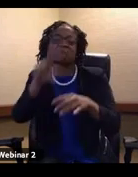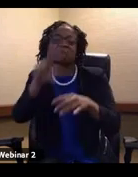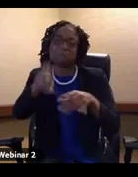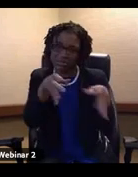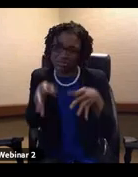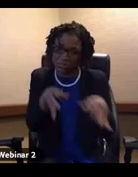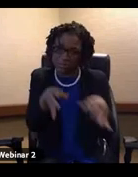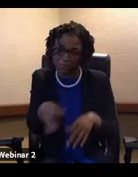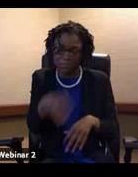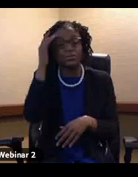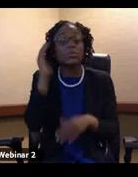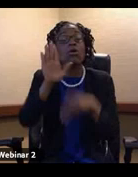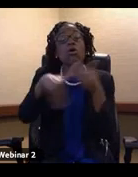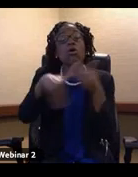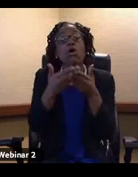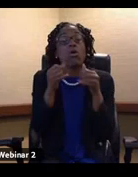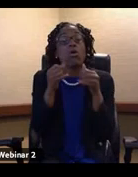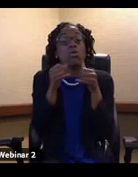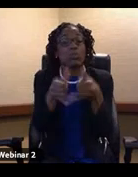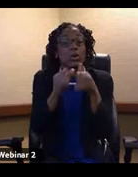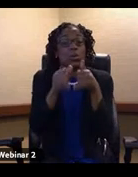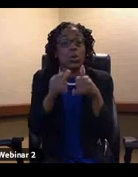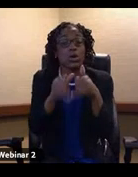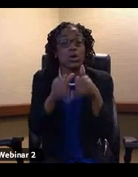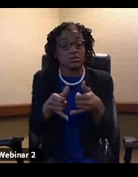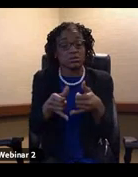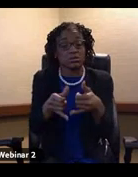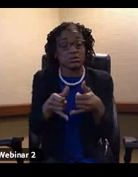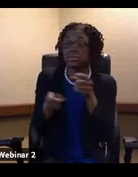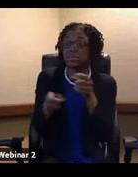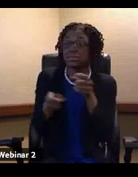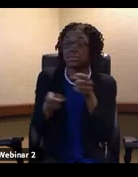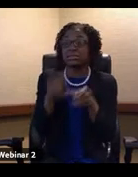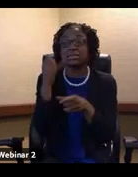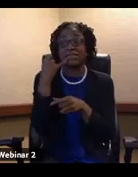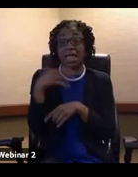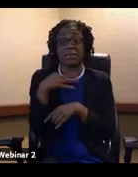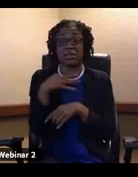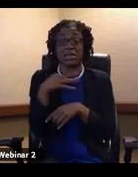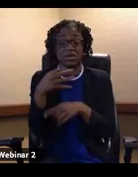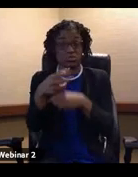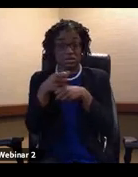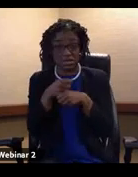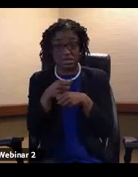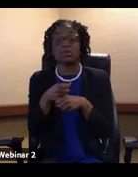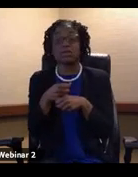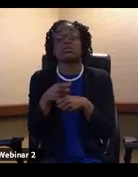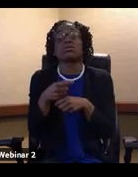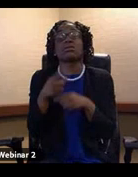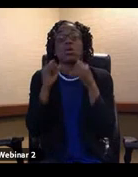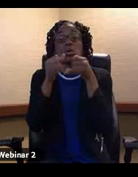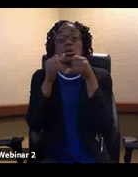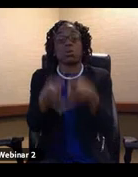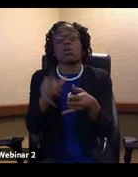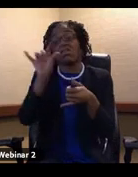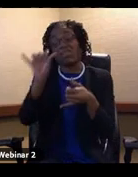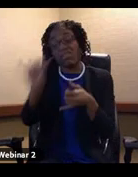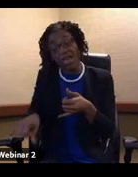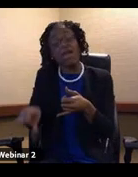All awards are made as grants. If an applicant receives an award, the funded project is bound by the provisions of